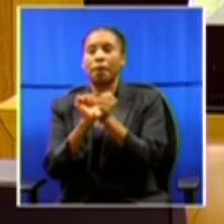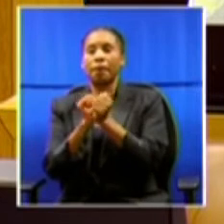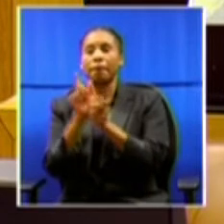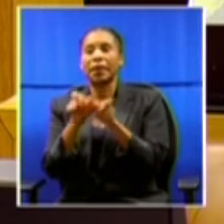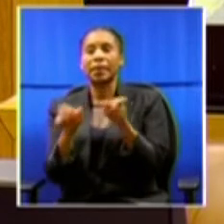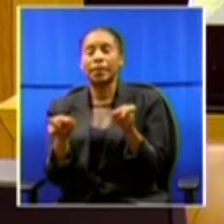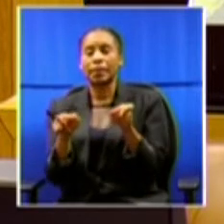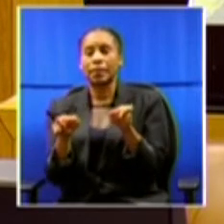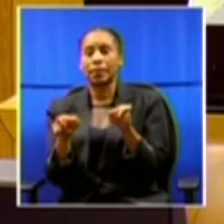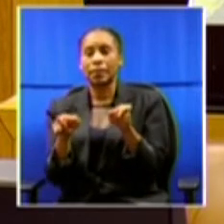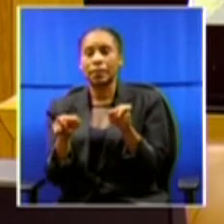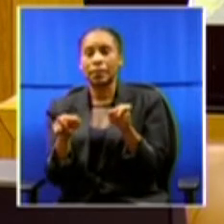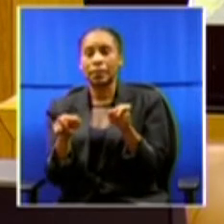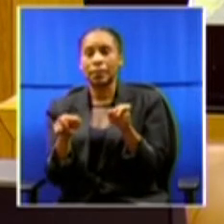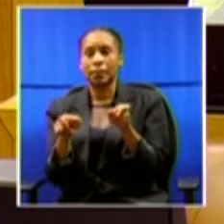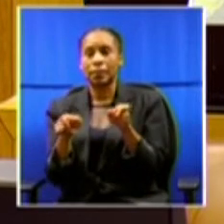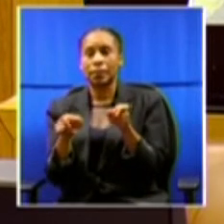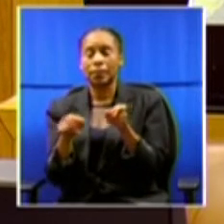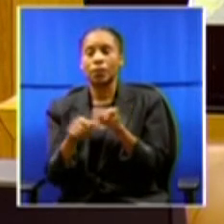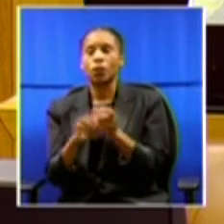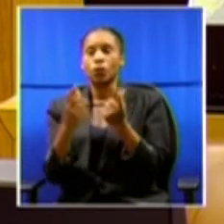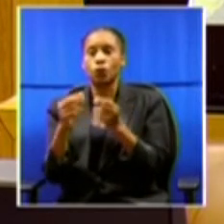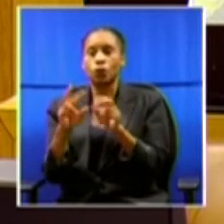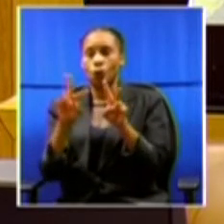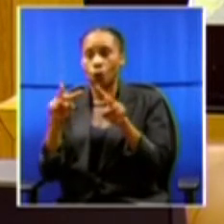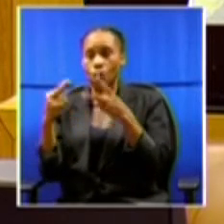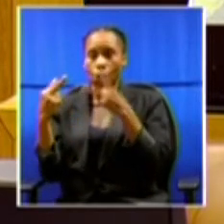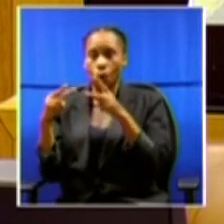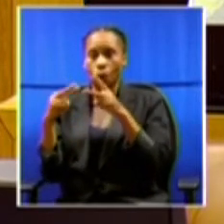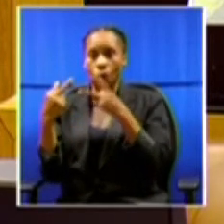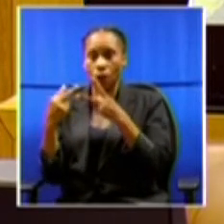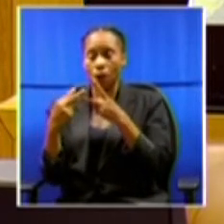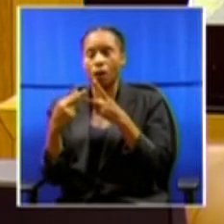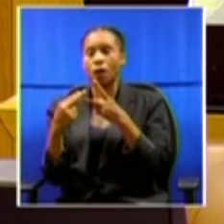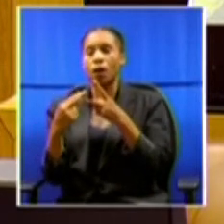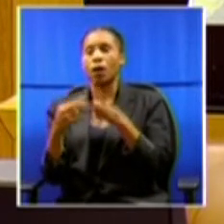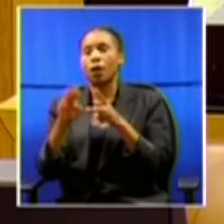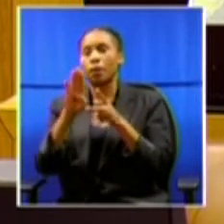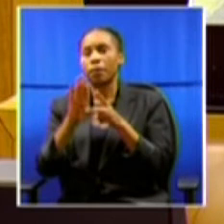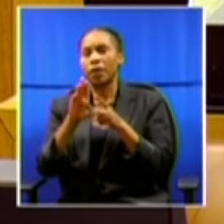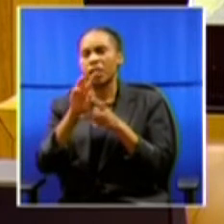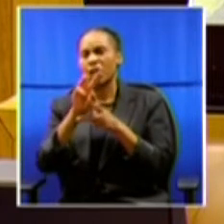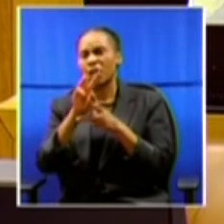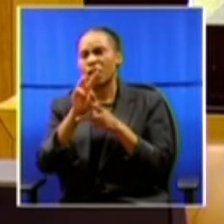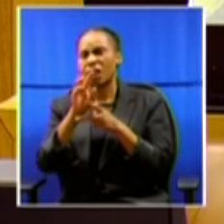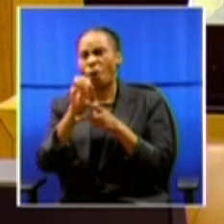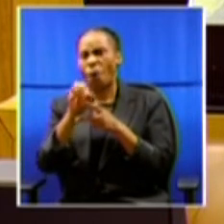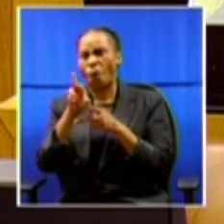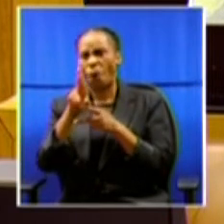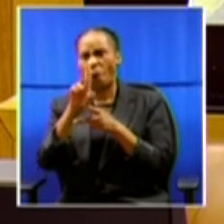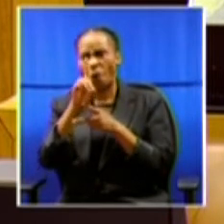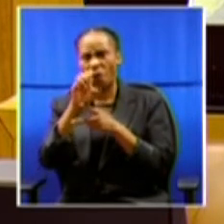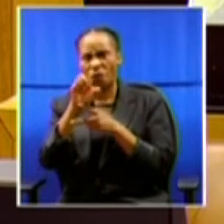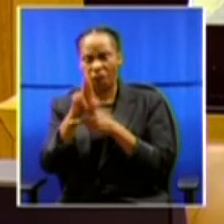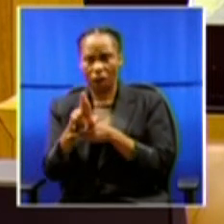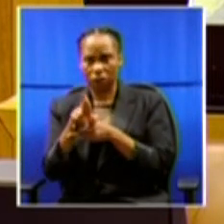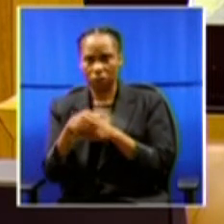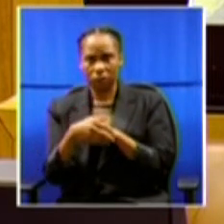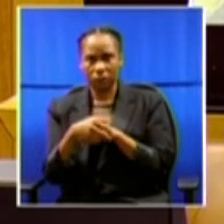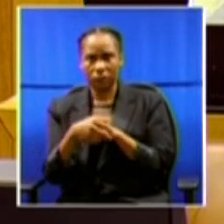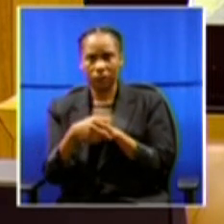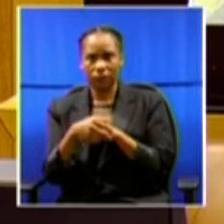protocol through the review of B order and enhancing such a protocol. Further,